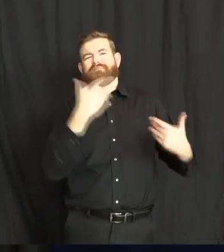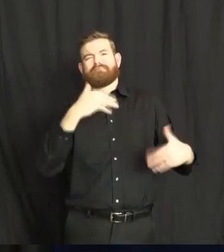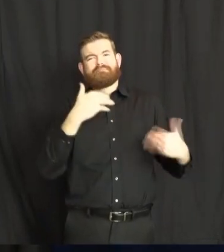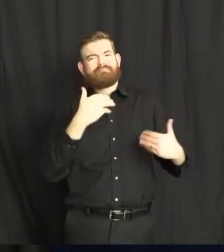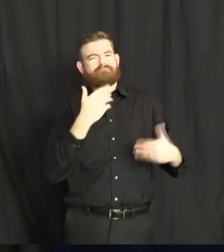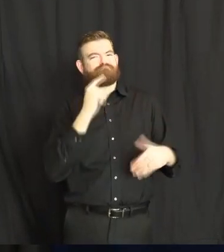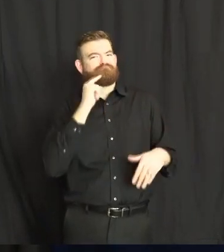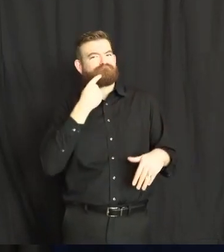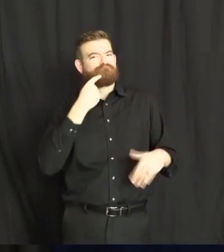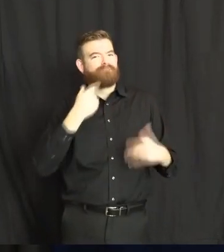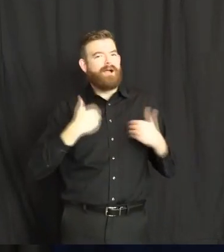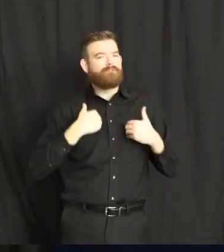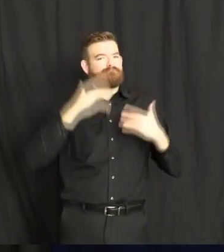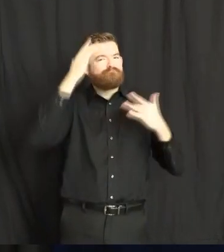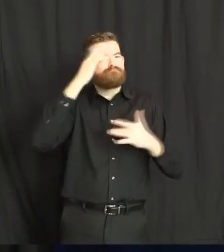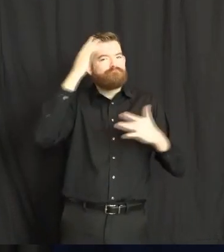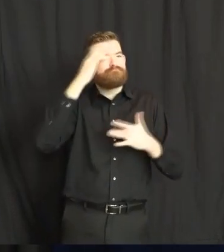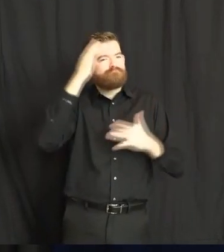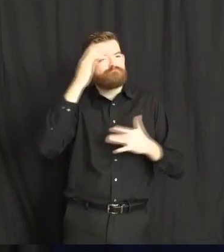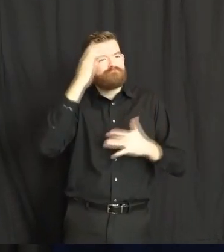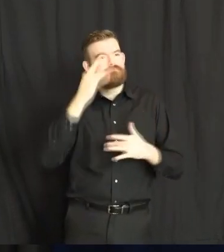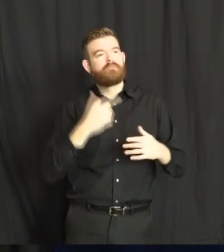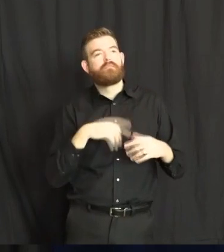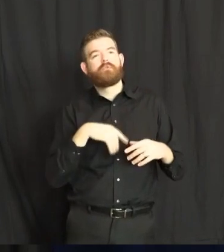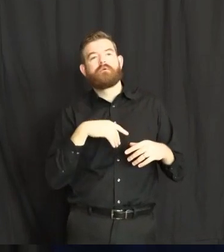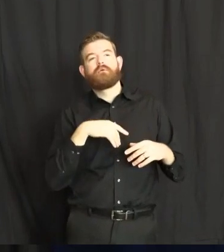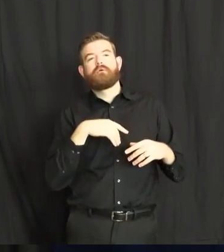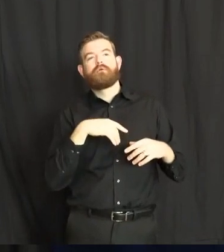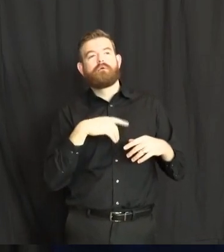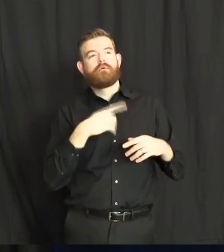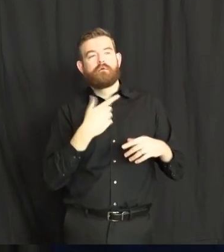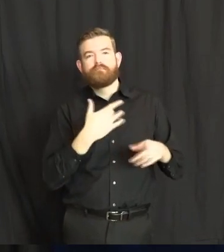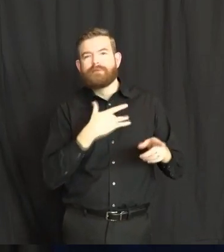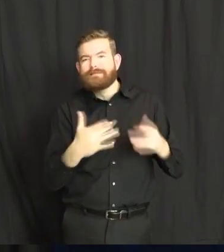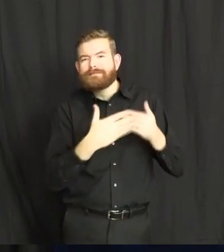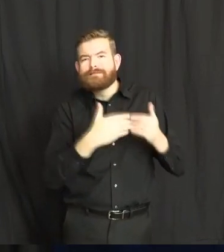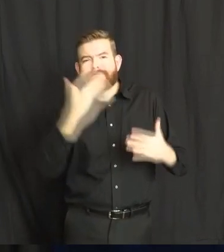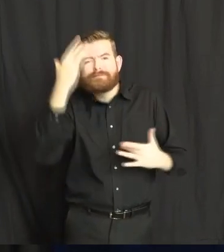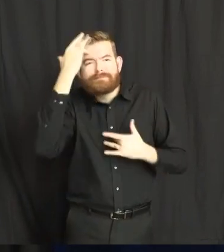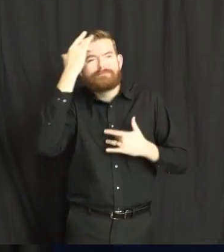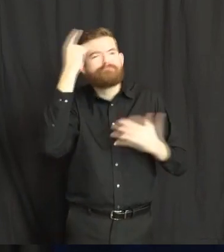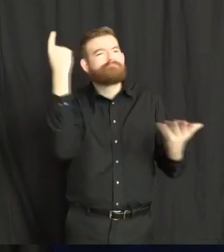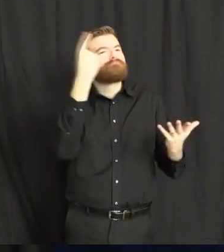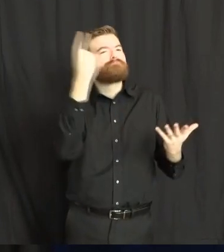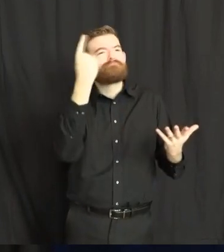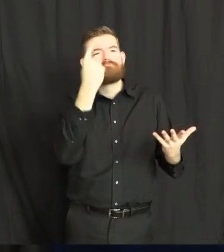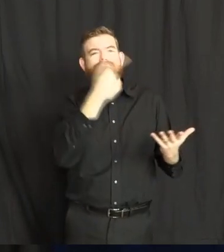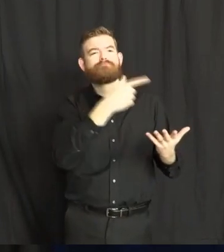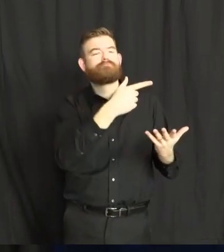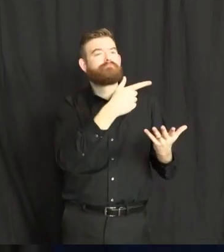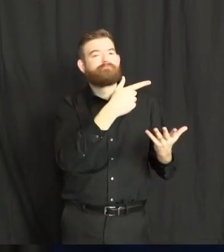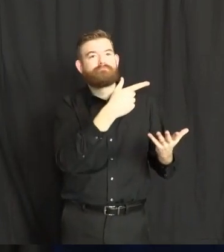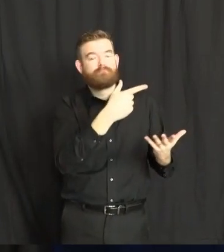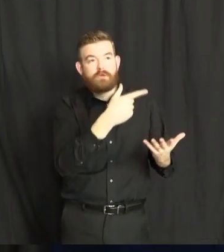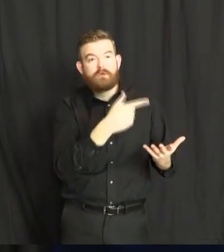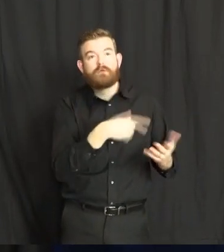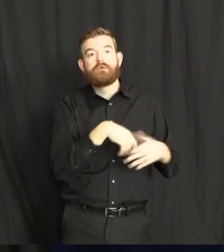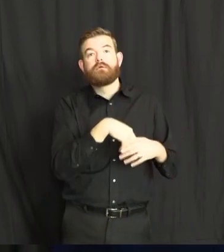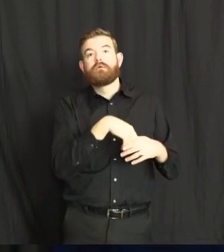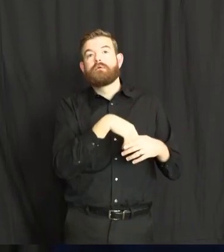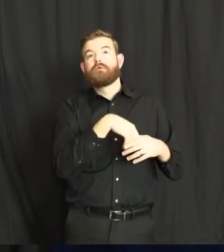those presenting high risk for severe illness or death, and those maxing out in 3 months, and those recently considered